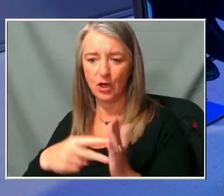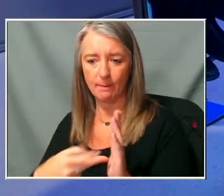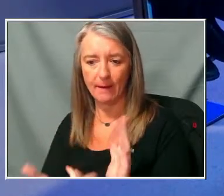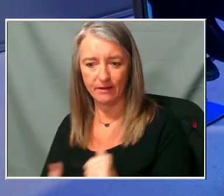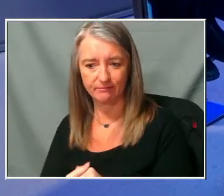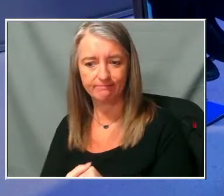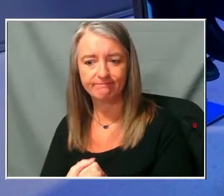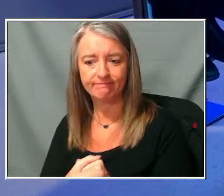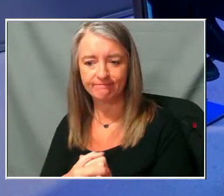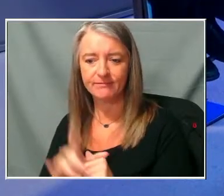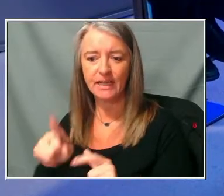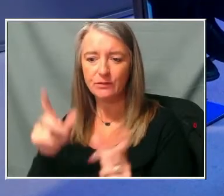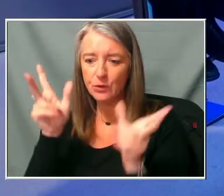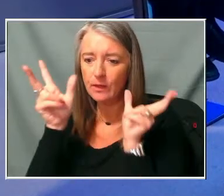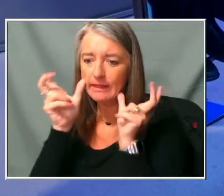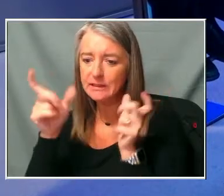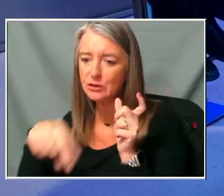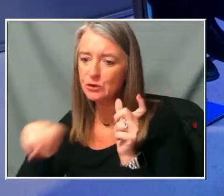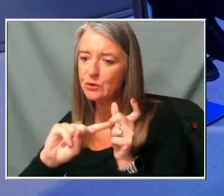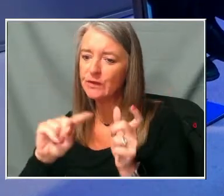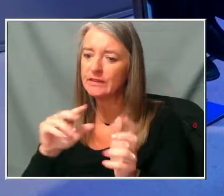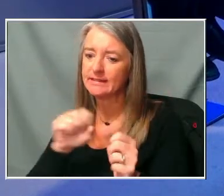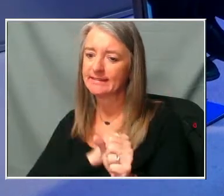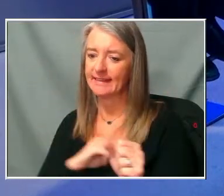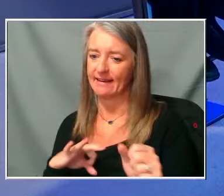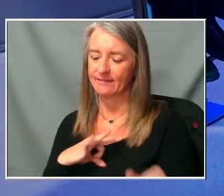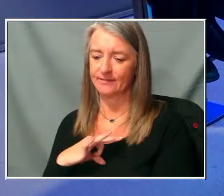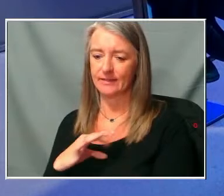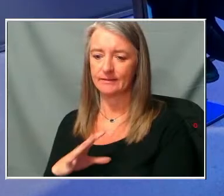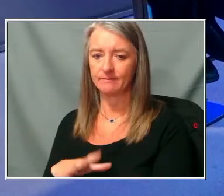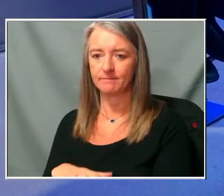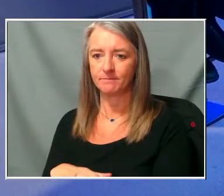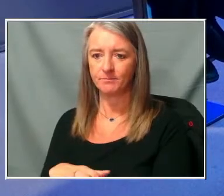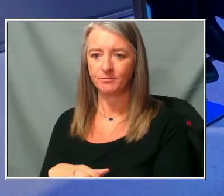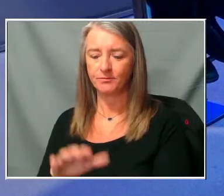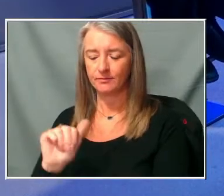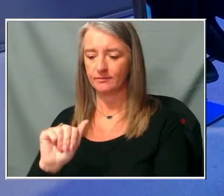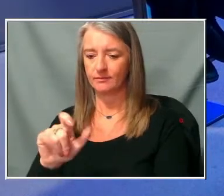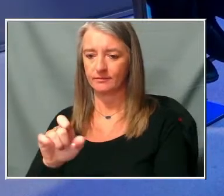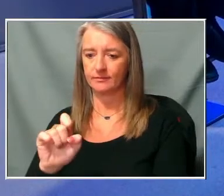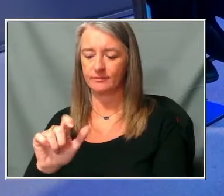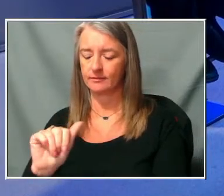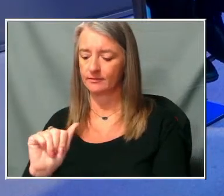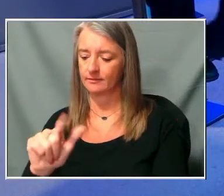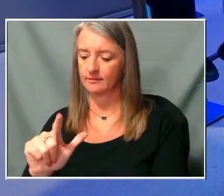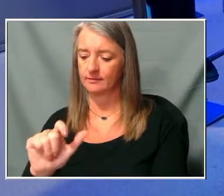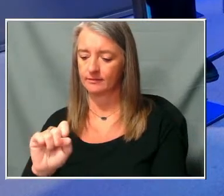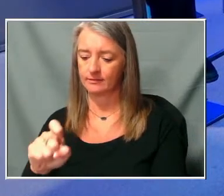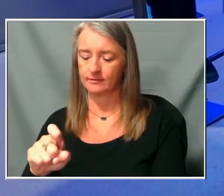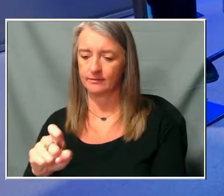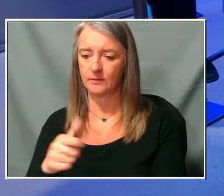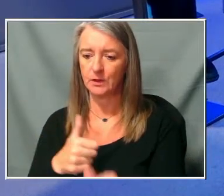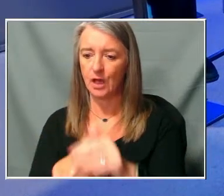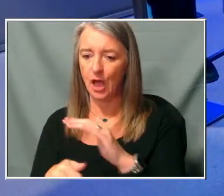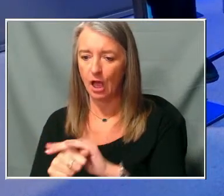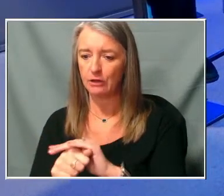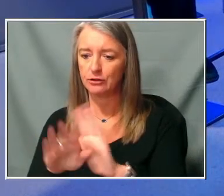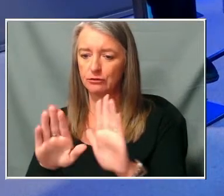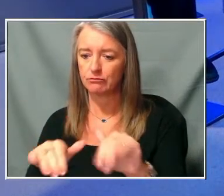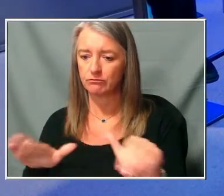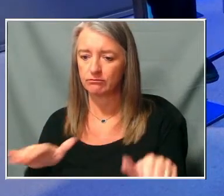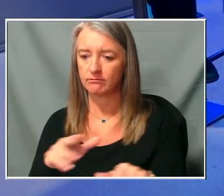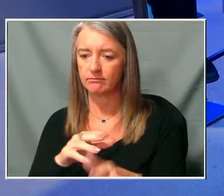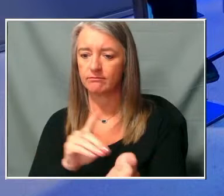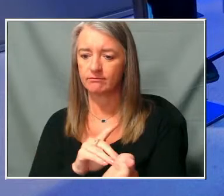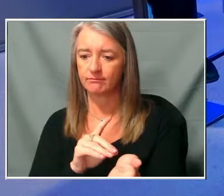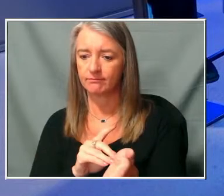to everybody who tells you what to do. Well, so Alex, you're going through all this under the care of pediatric physicians and care. Right. But just